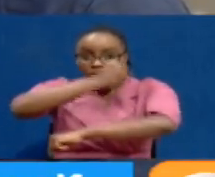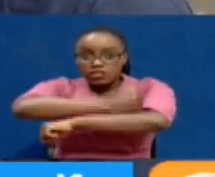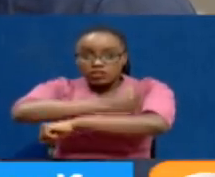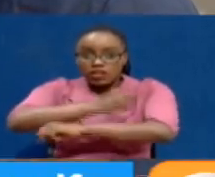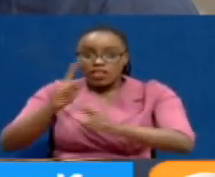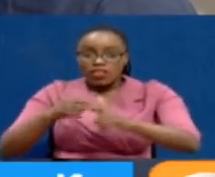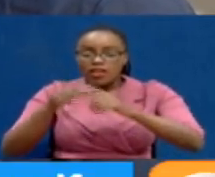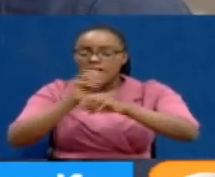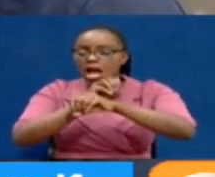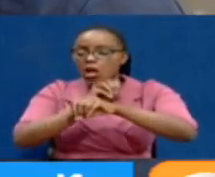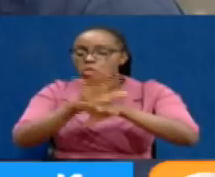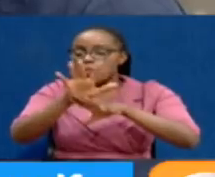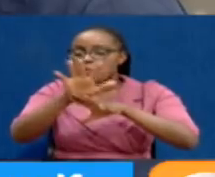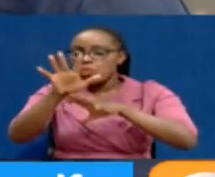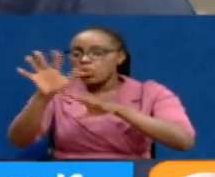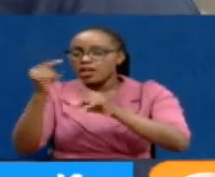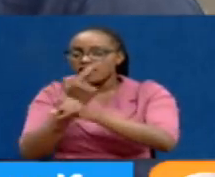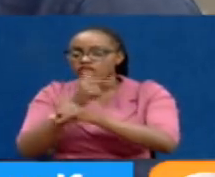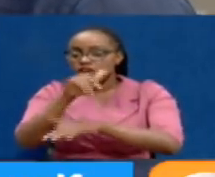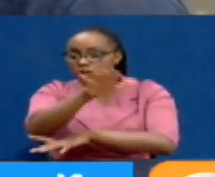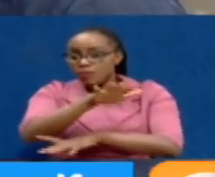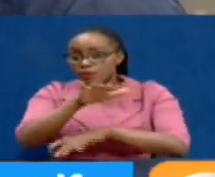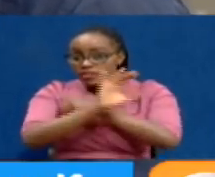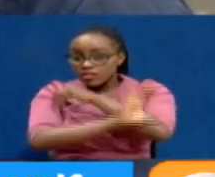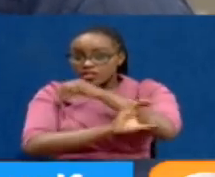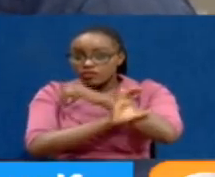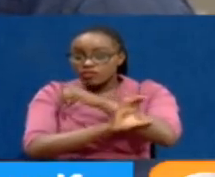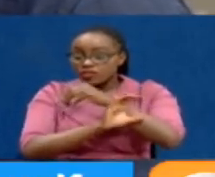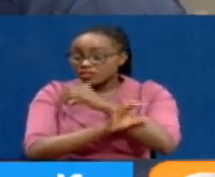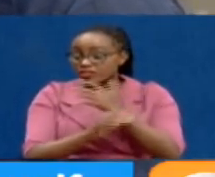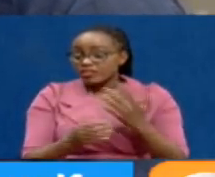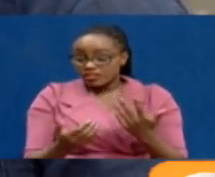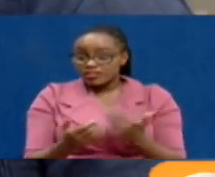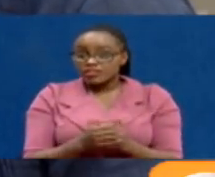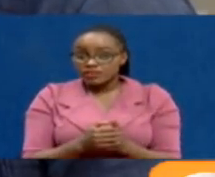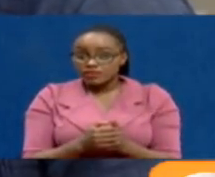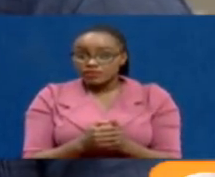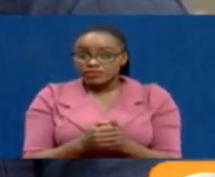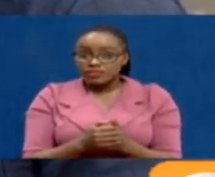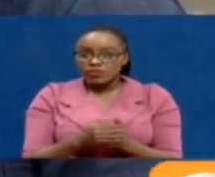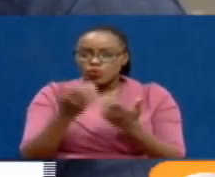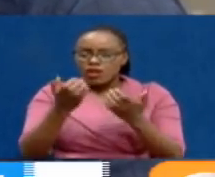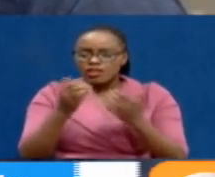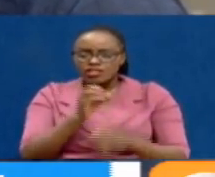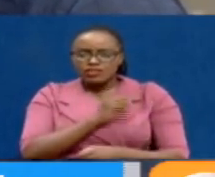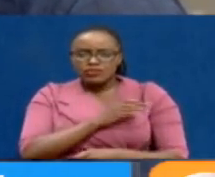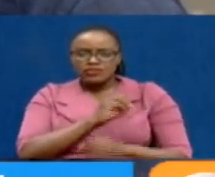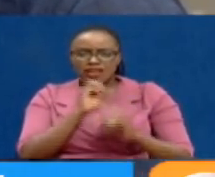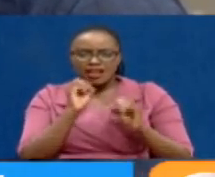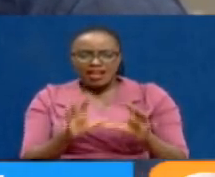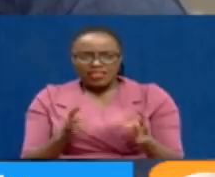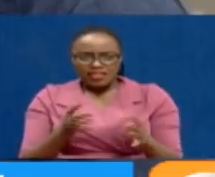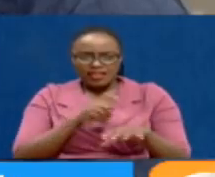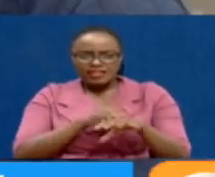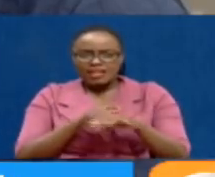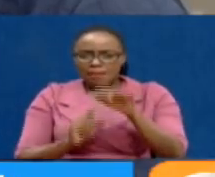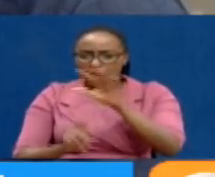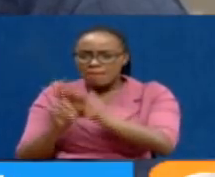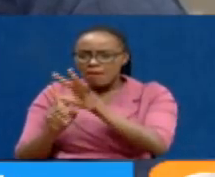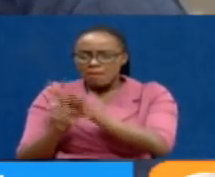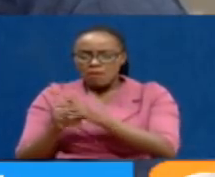then it's dispersed across the country, because the children tend to come from different parts of the country. So we don't need to fear these kids when they come home,